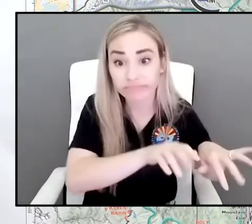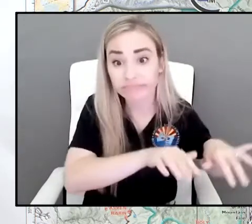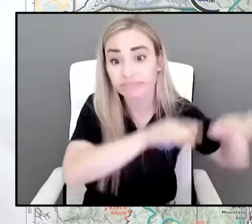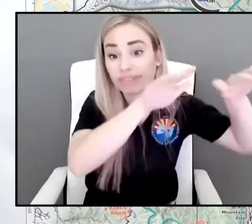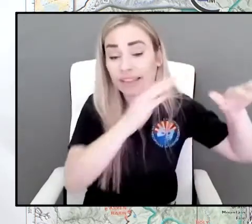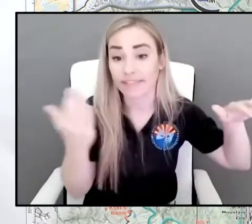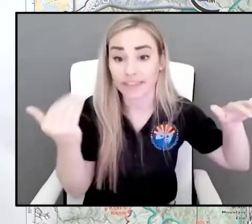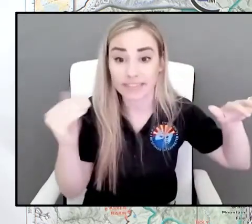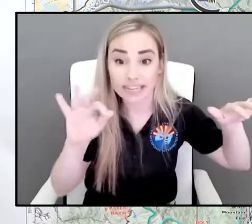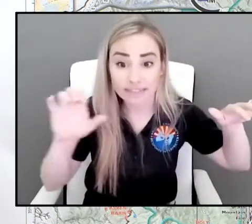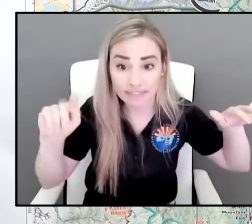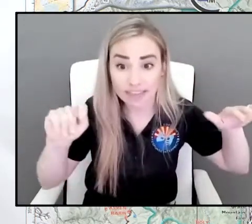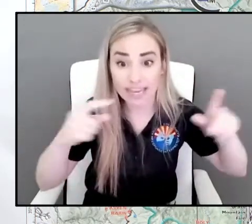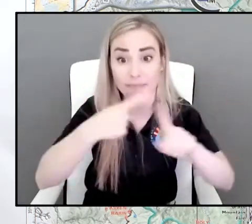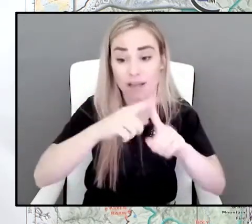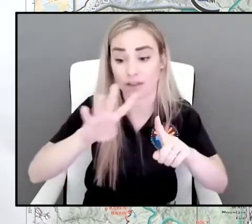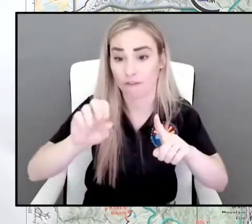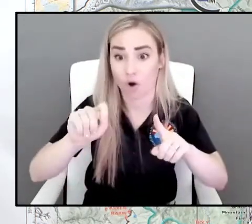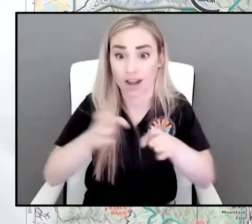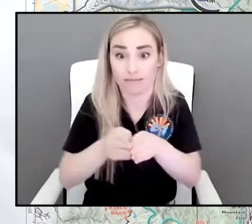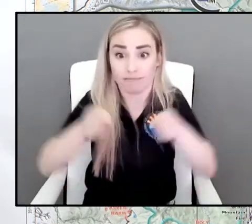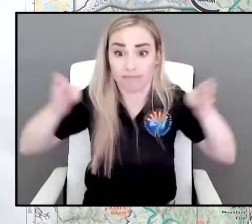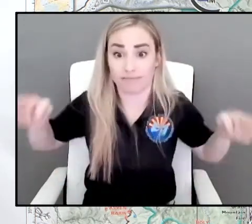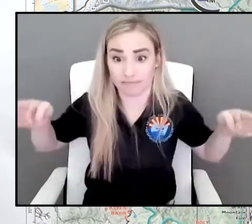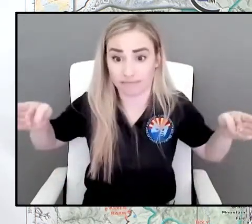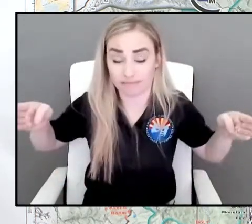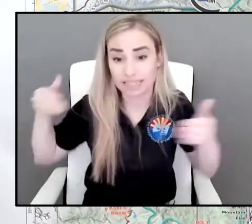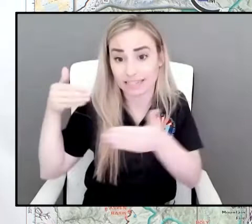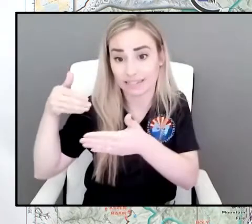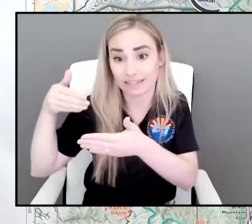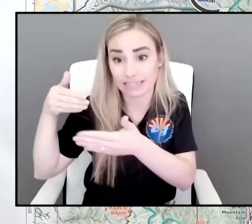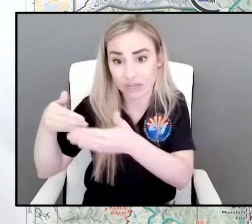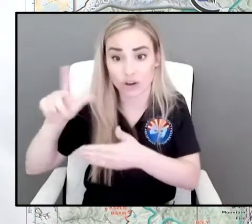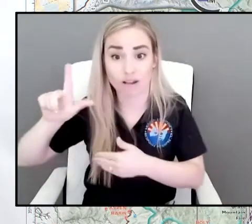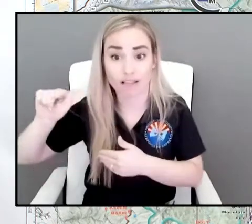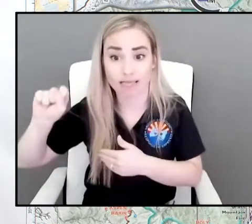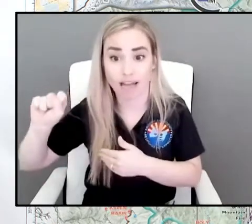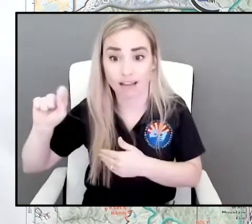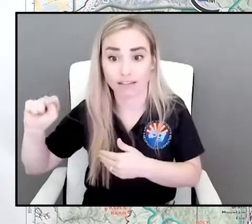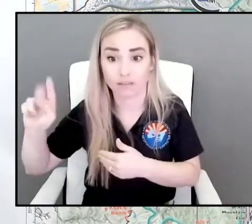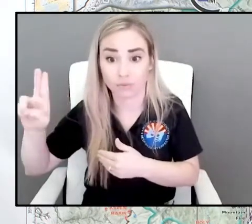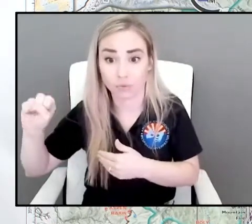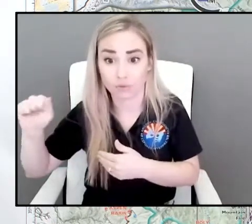feet across in the Las Tusas area. So we do have areas